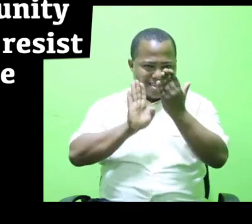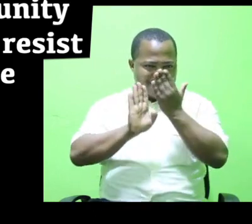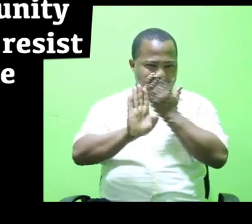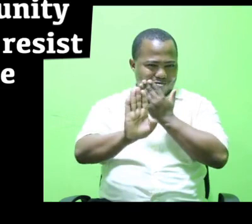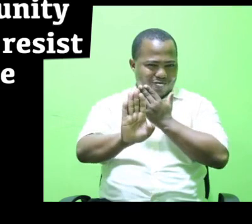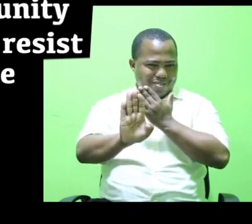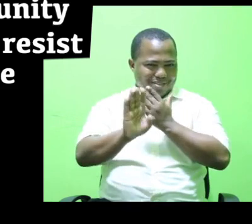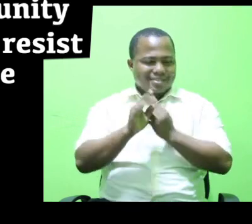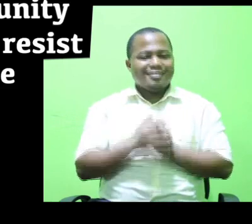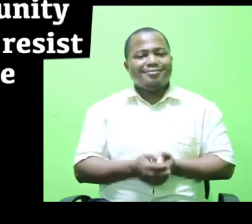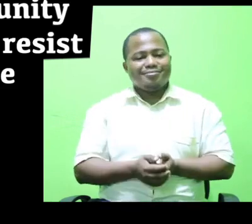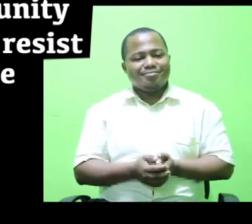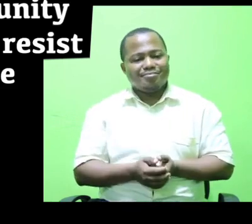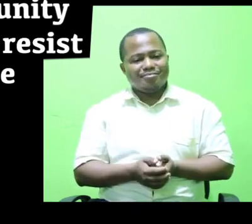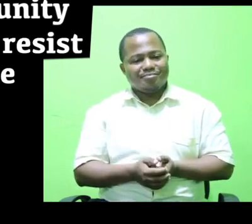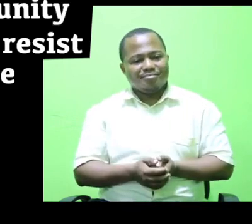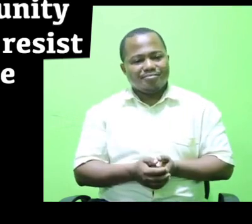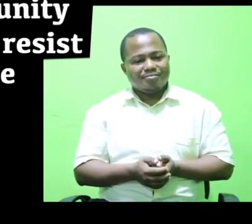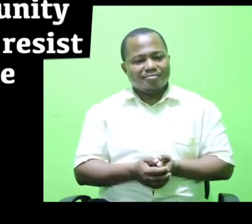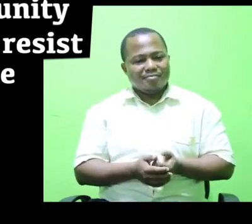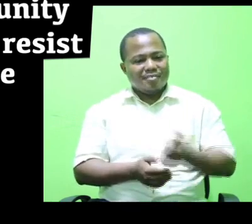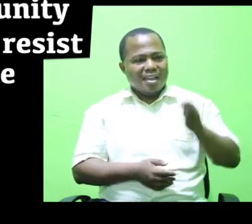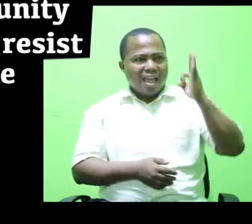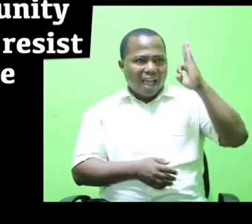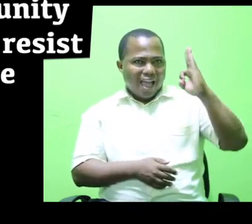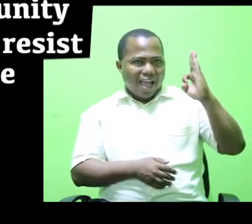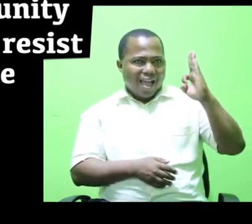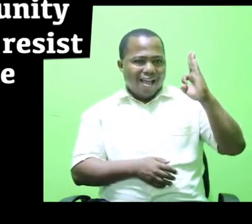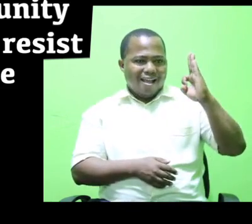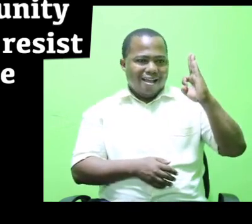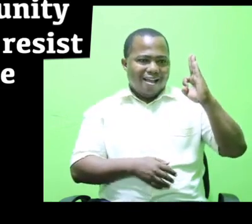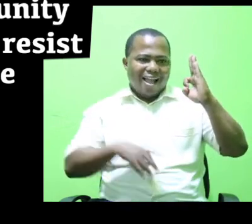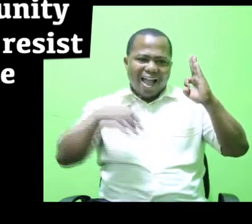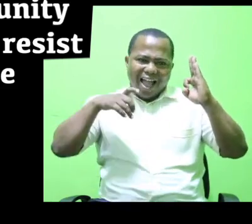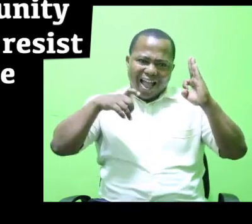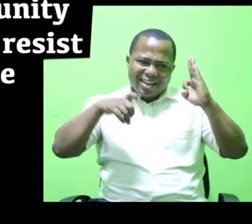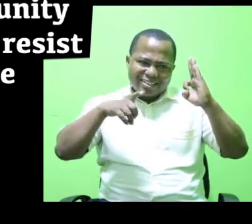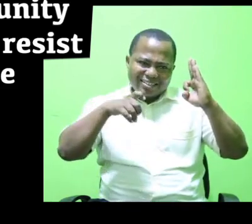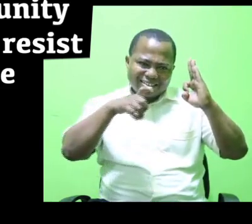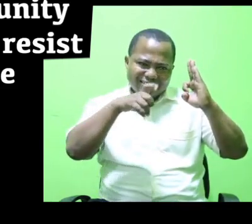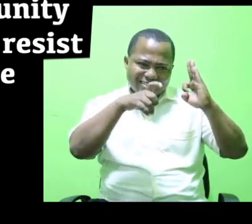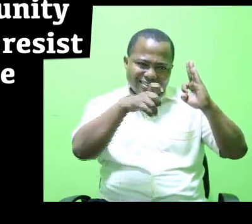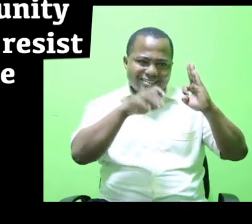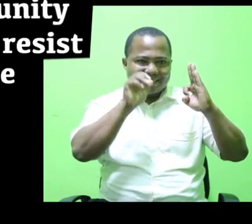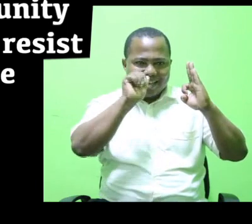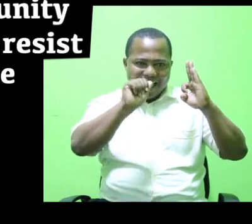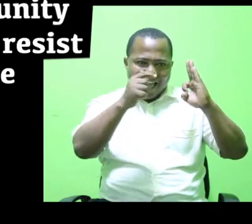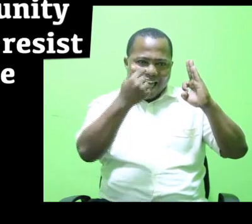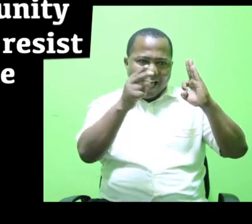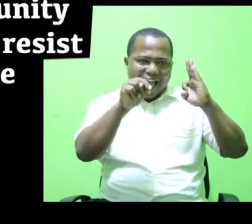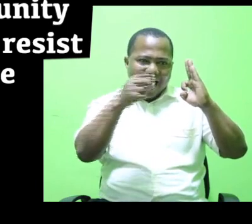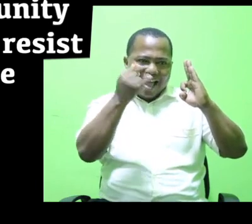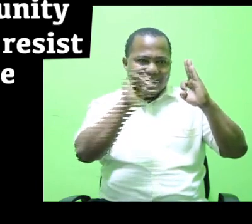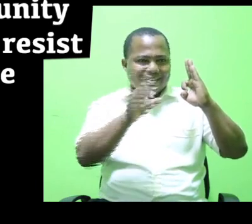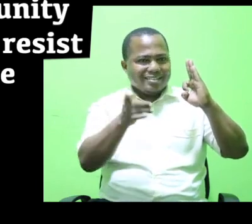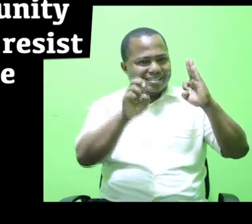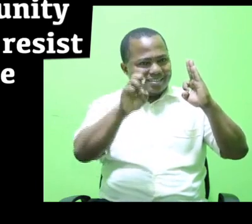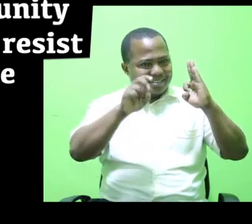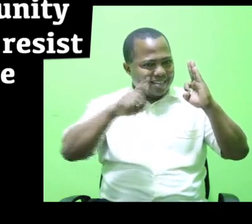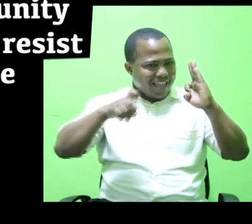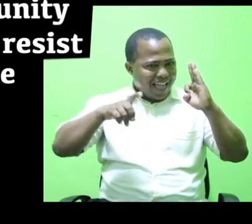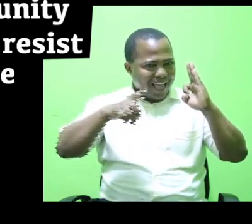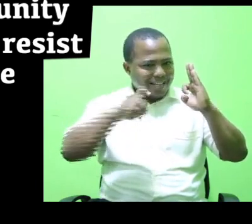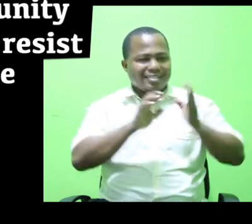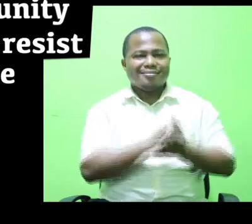Immunity. Antigen. antigen,